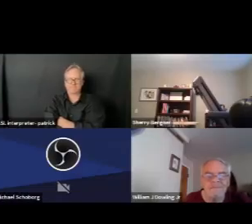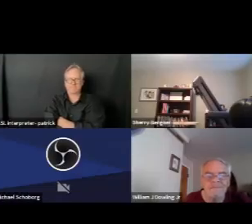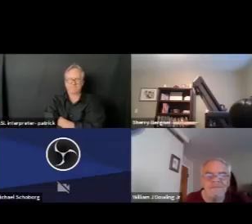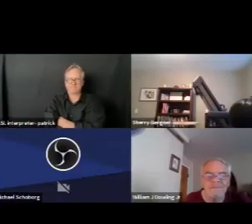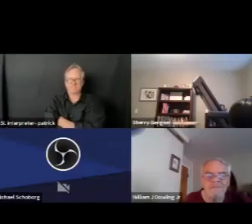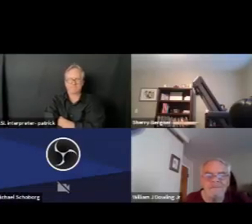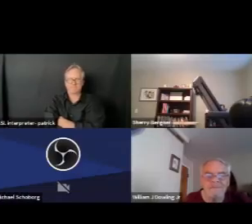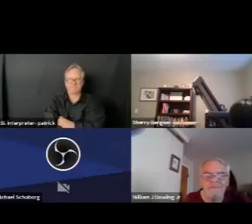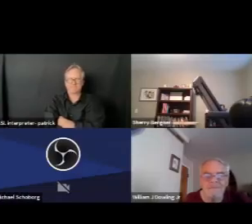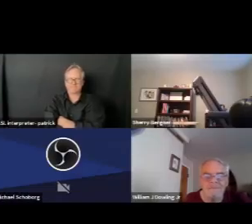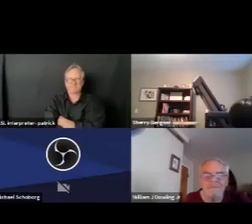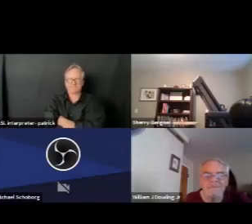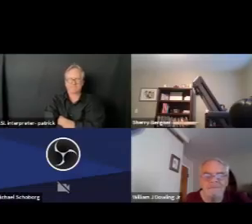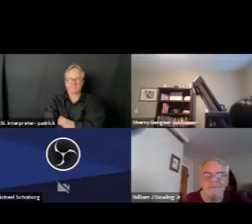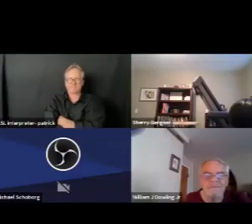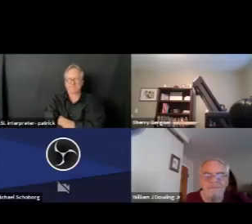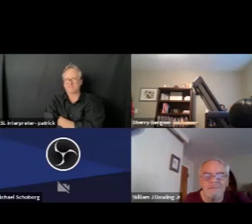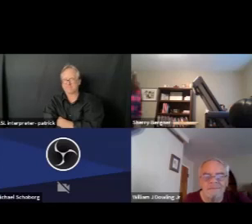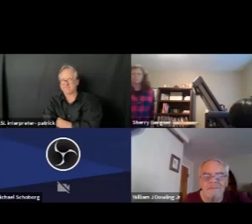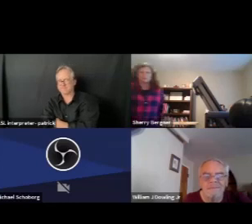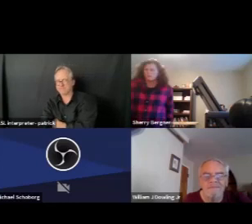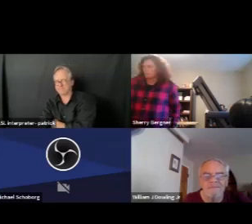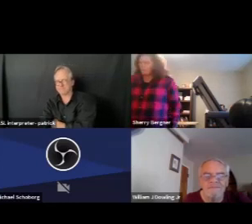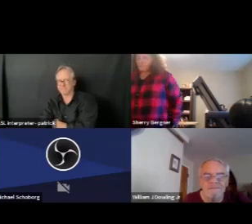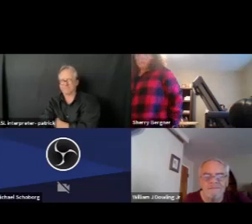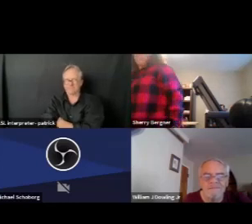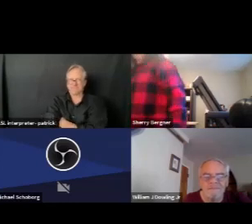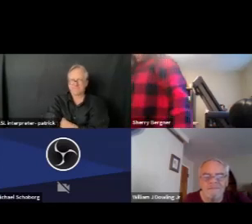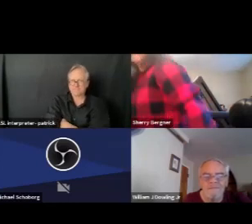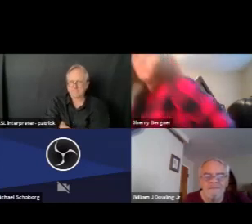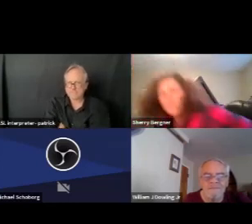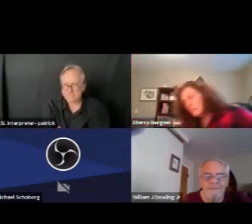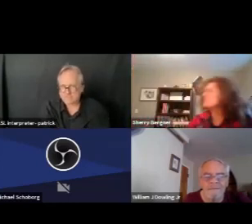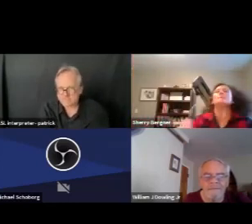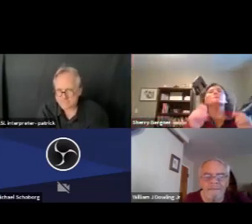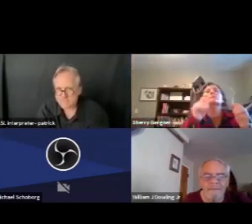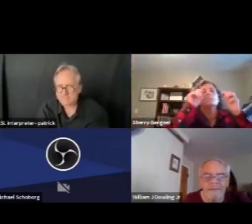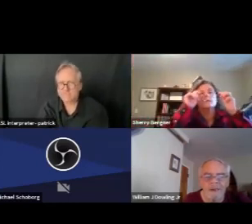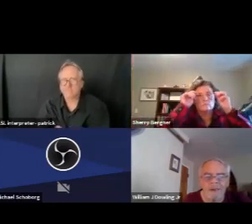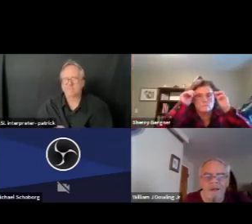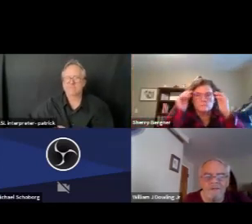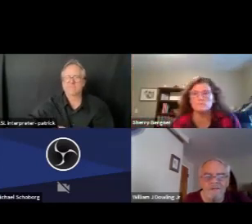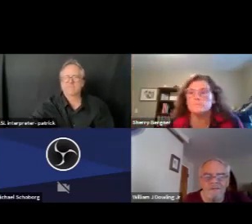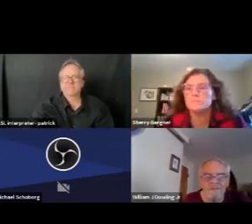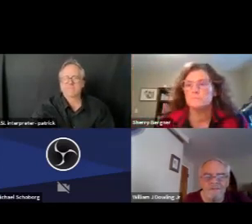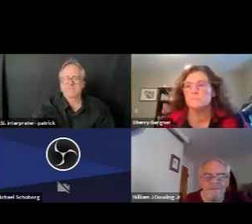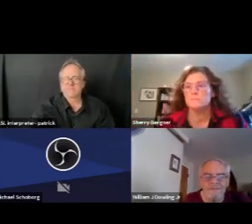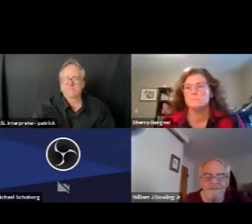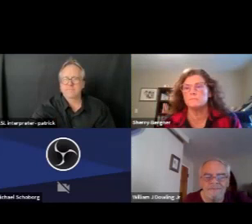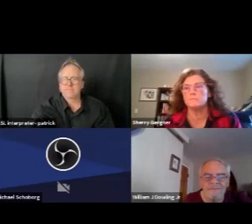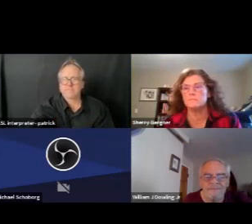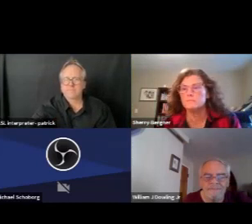So thanks everyone for being here on I guess the final day and one of the final